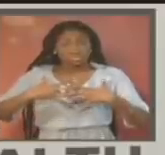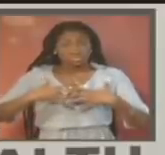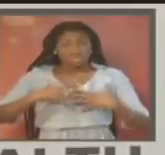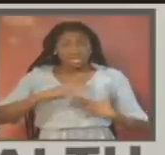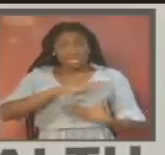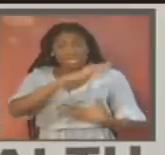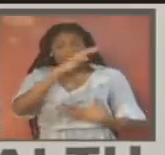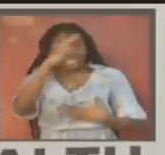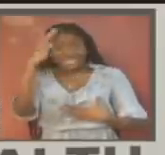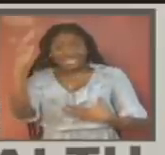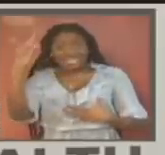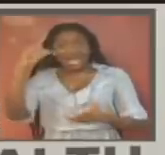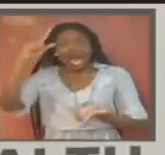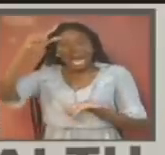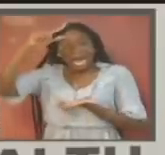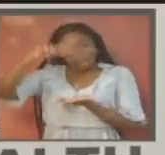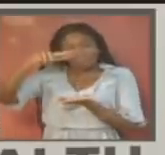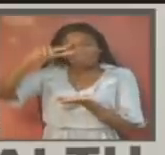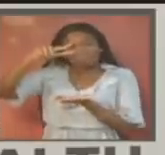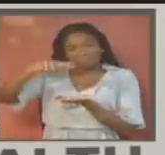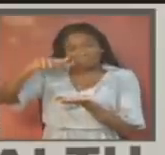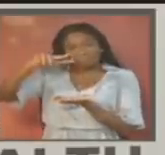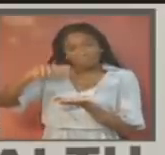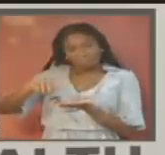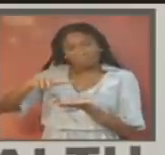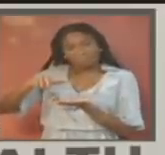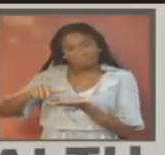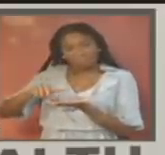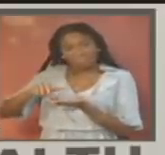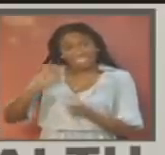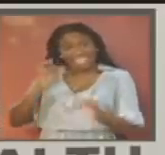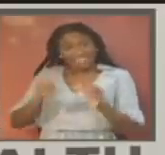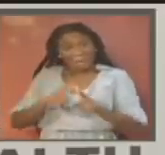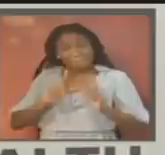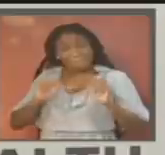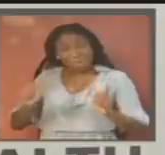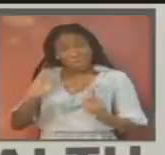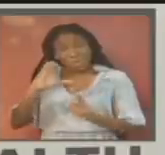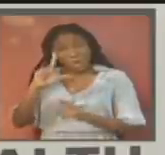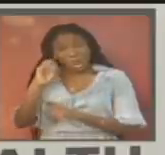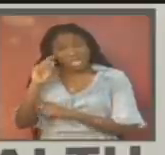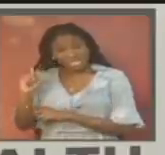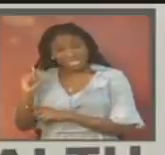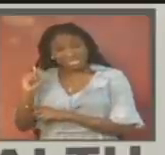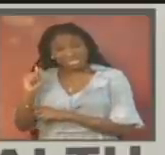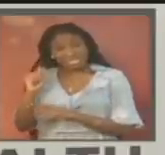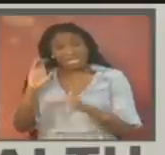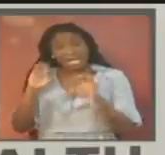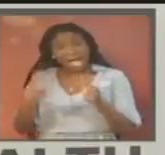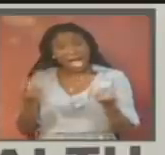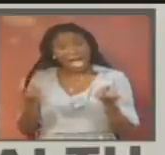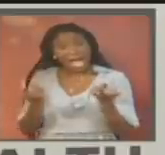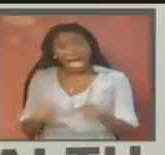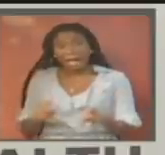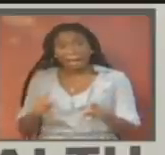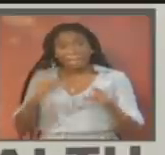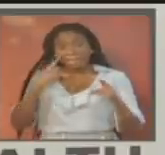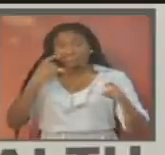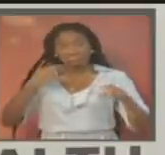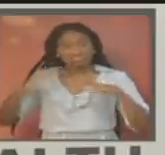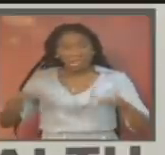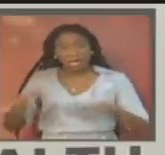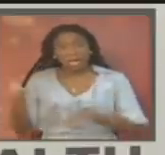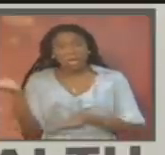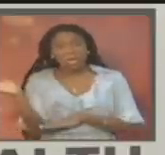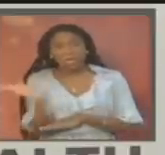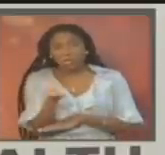clot formation. But in terms of a large clot, that might lead to sudden death. So we still can have a